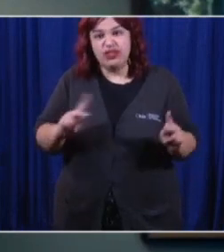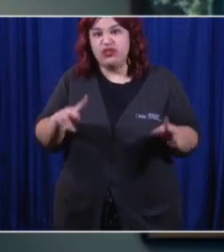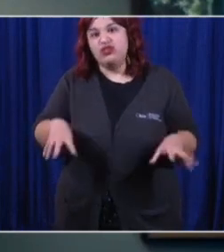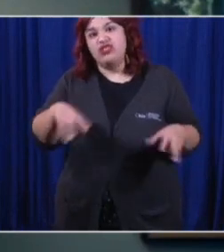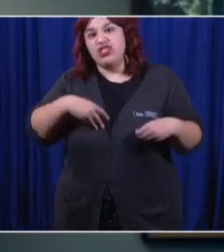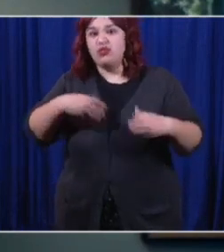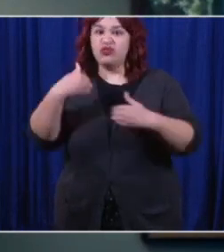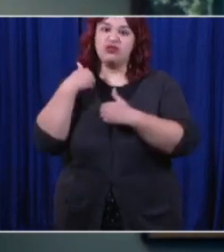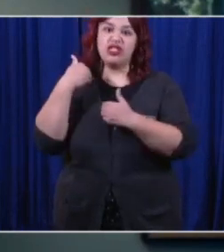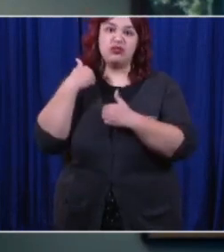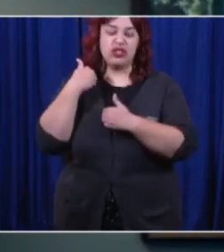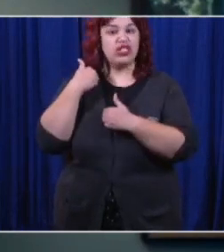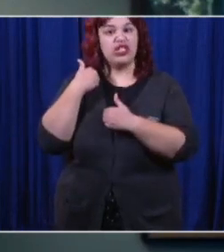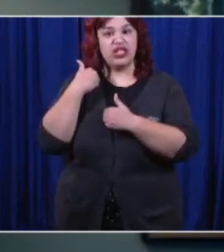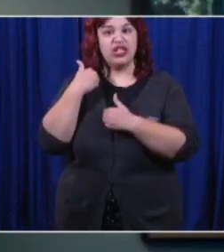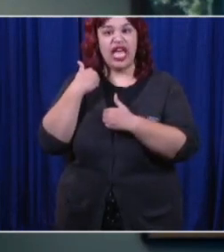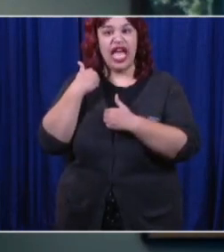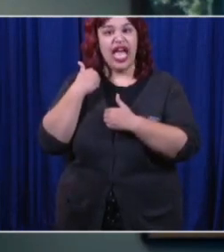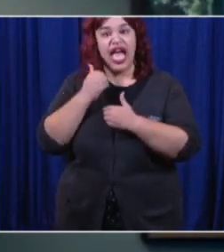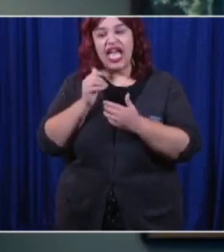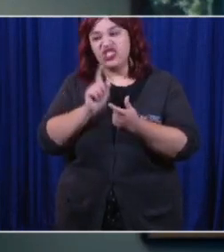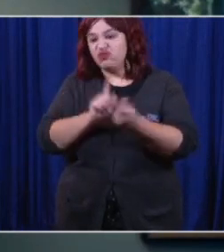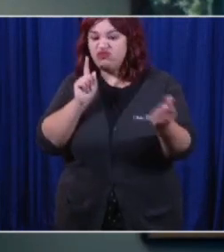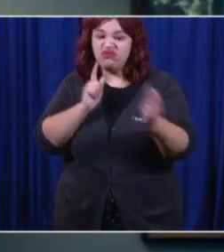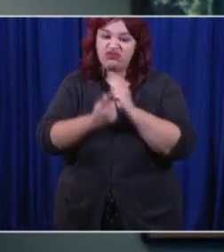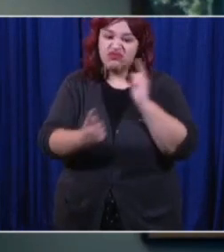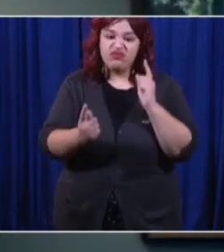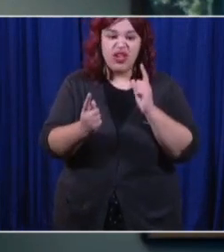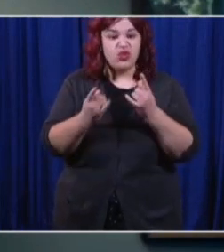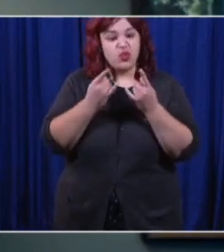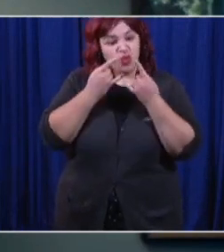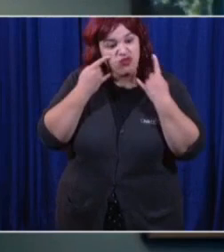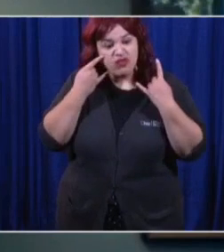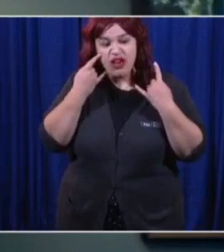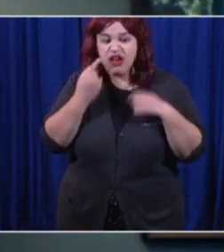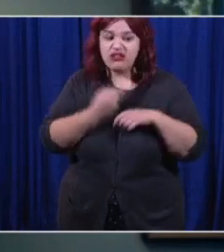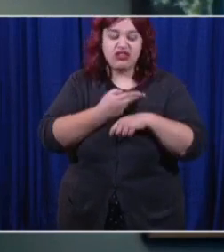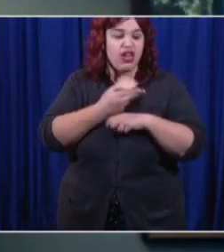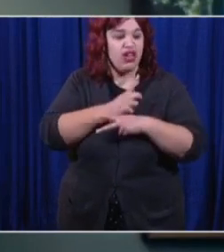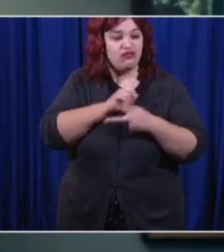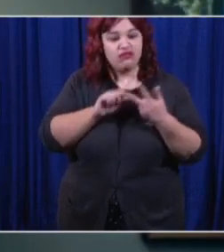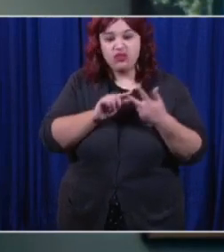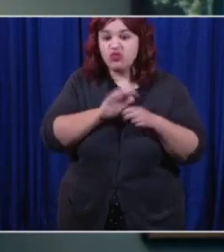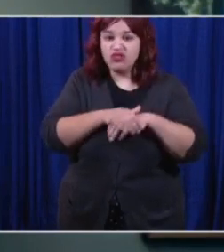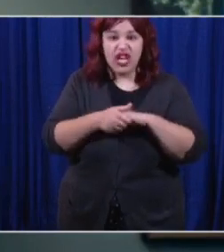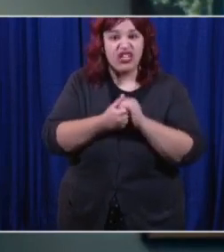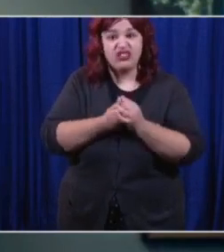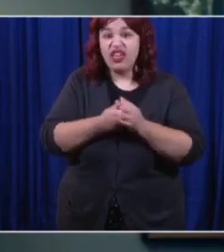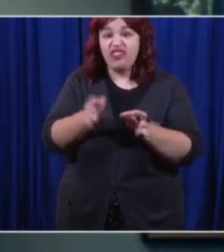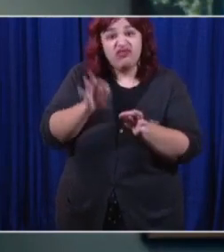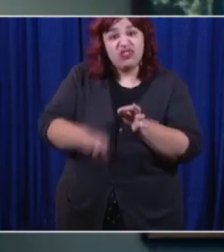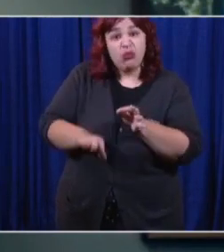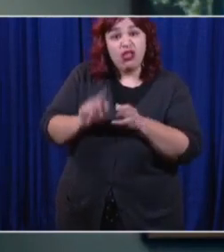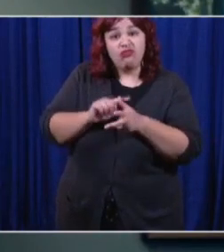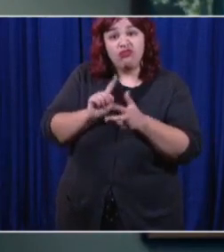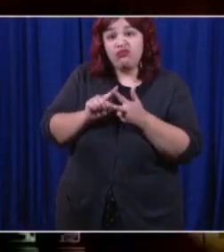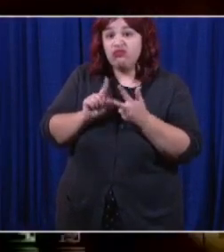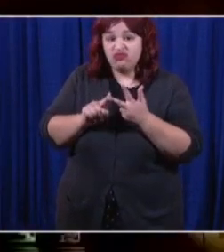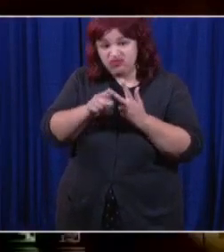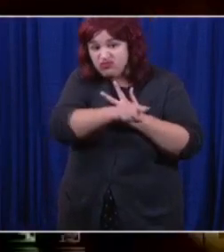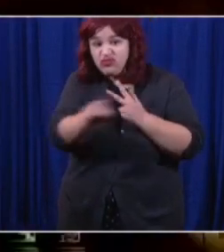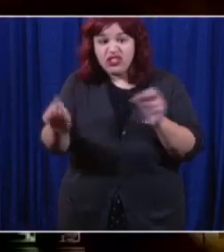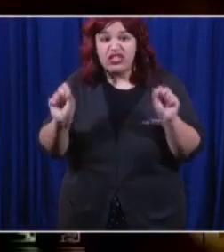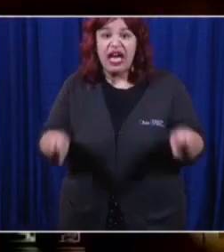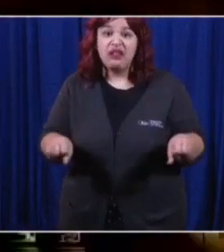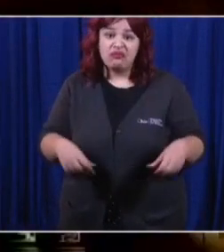them those tools. As I said before, it's simple, it's not challenging, and it's something that we can all comply with. I think